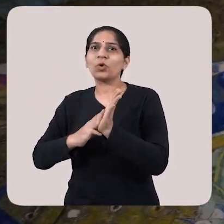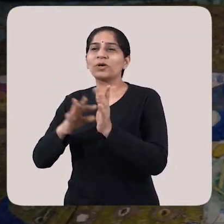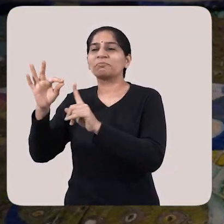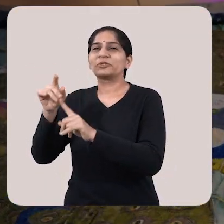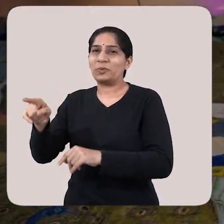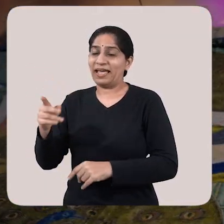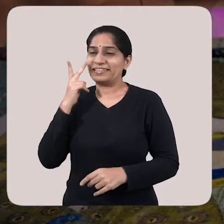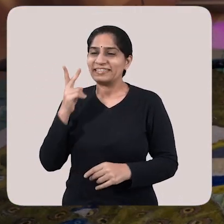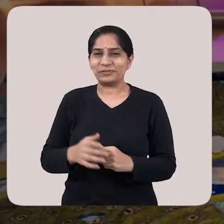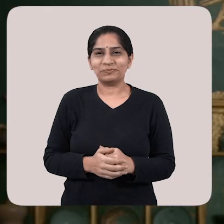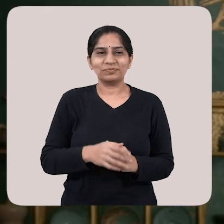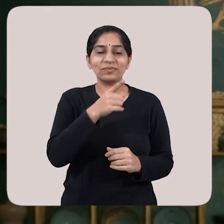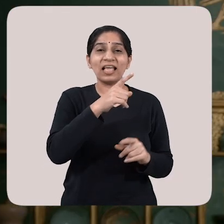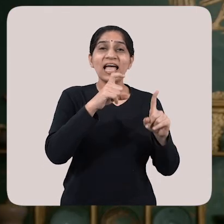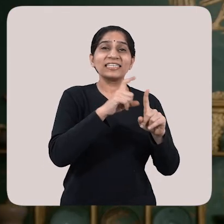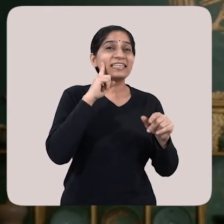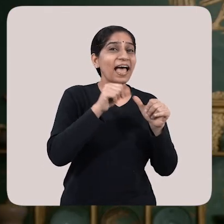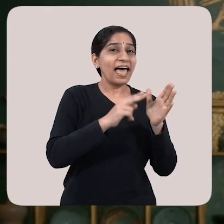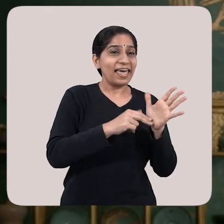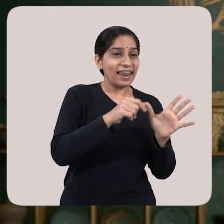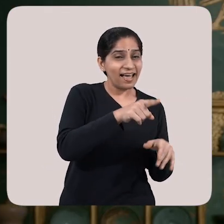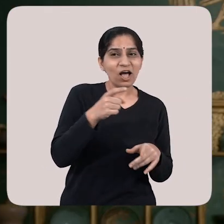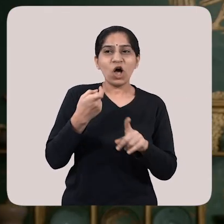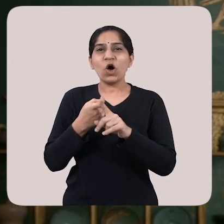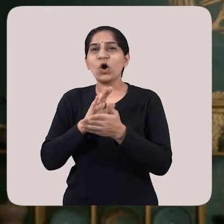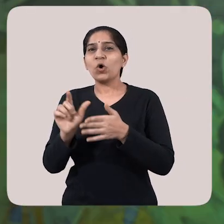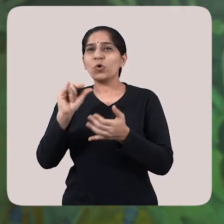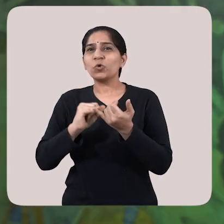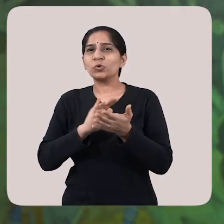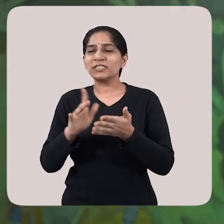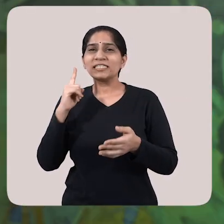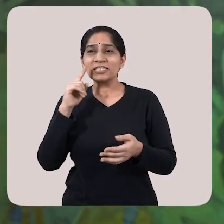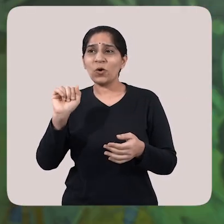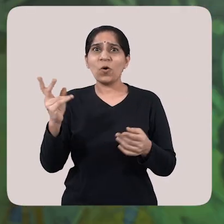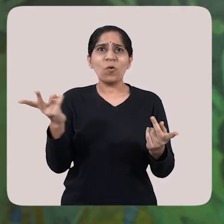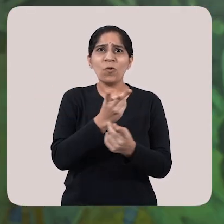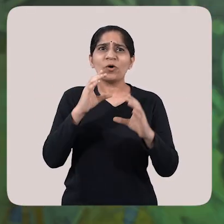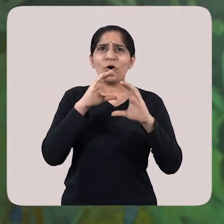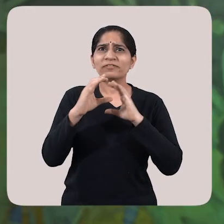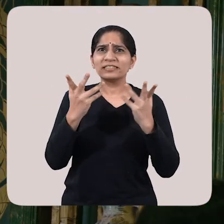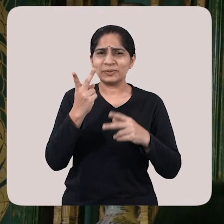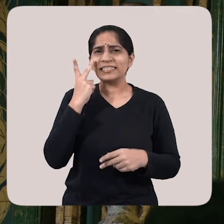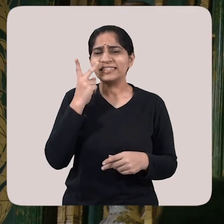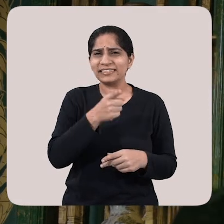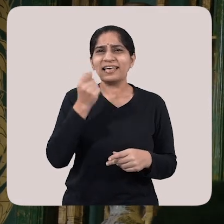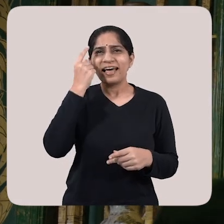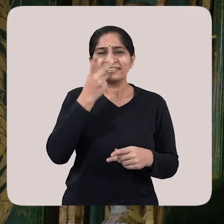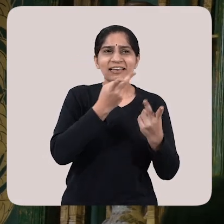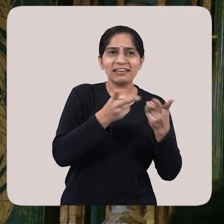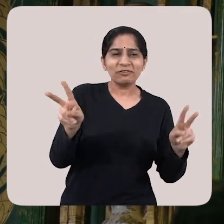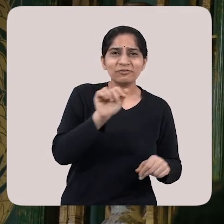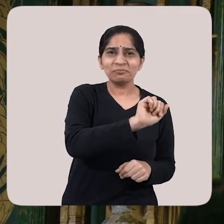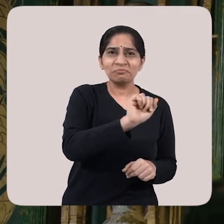from Maps collection. Join Diana and Kushi in conversation as they look into the symbolism of the